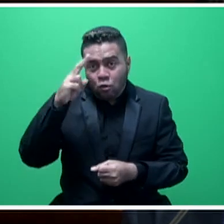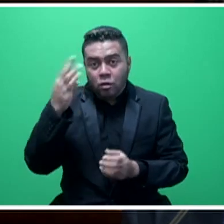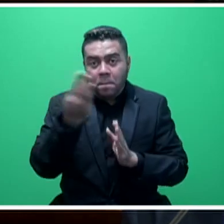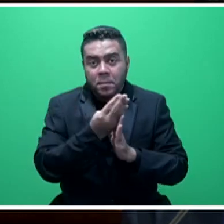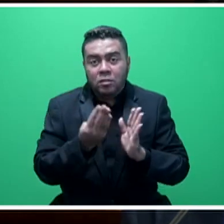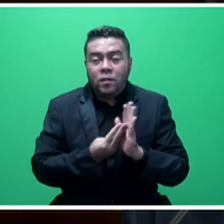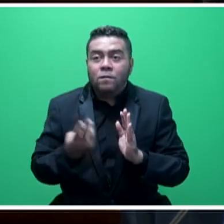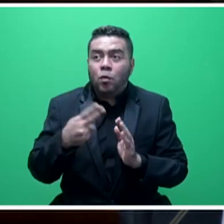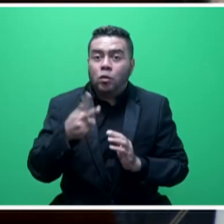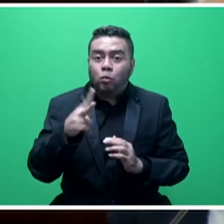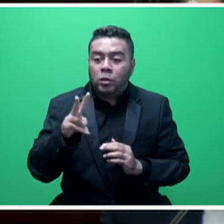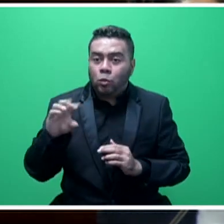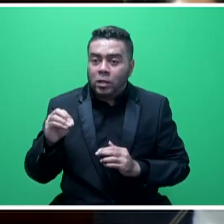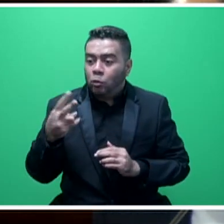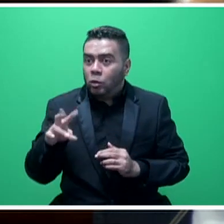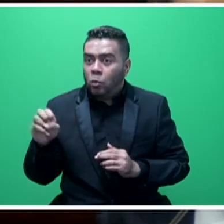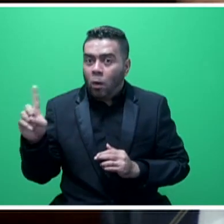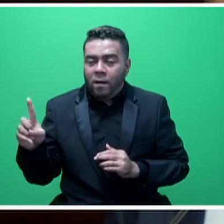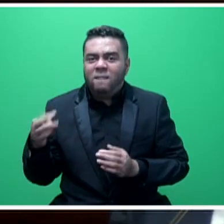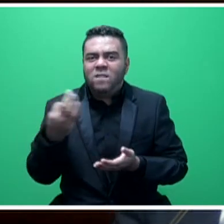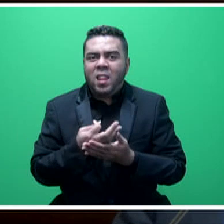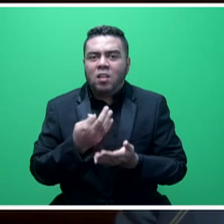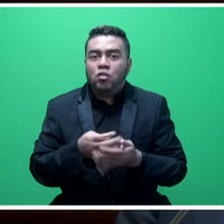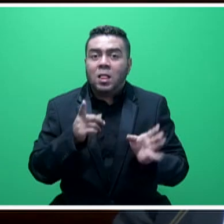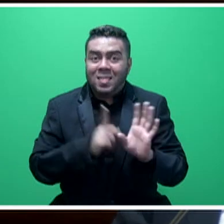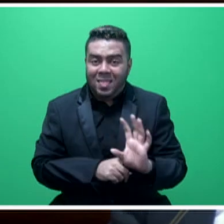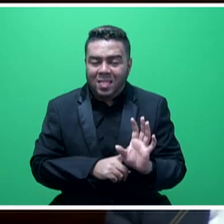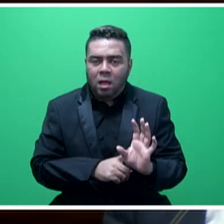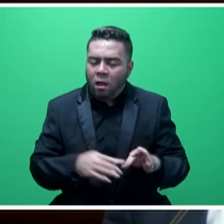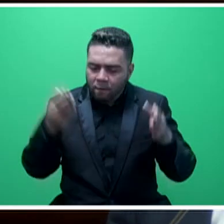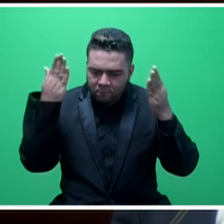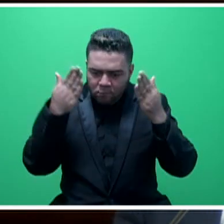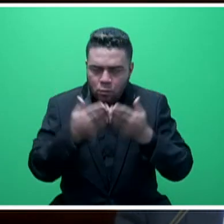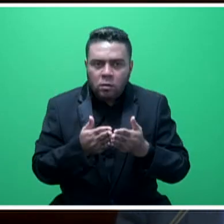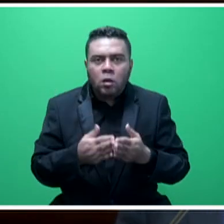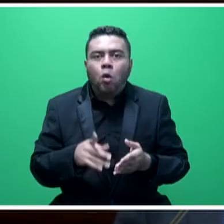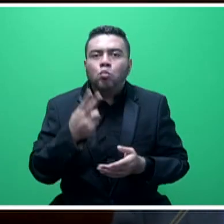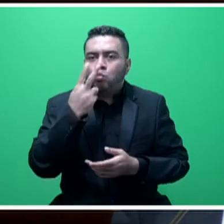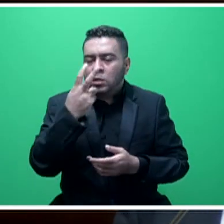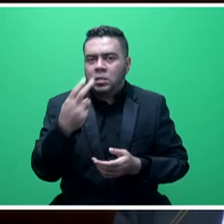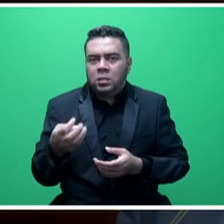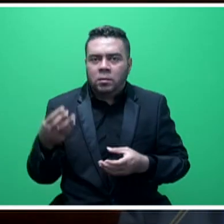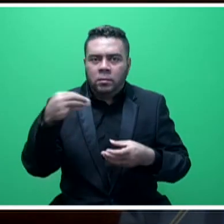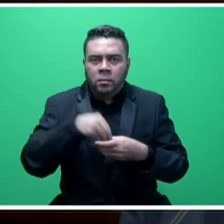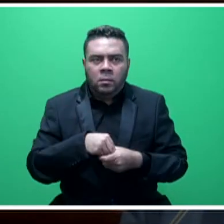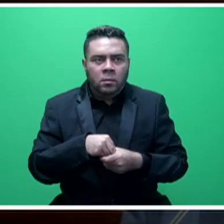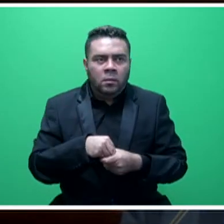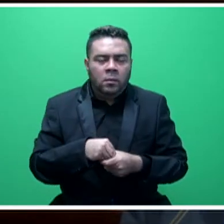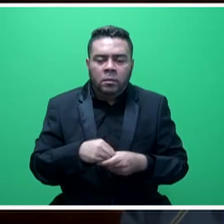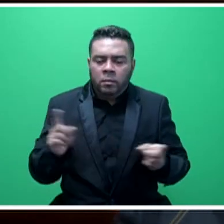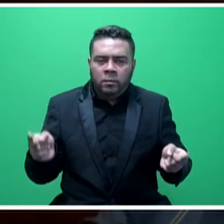the 2020-2021 financial year focuses on getting tourism back on its feet by making the sector